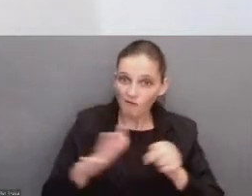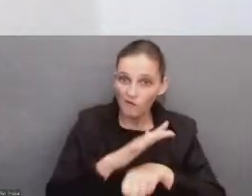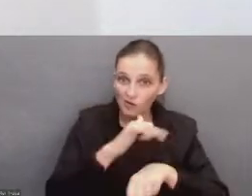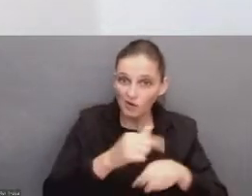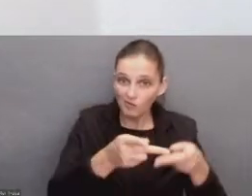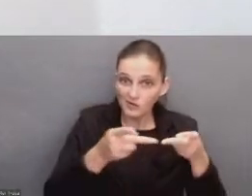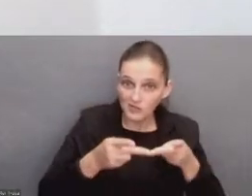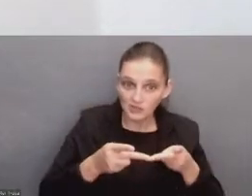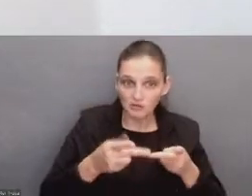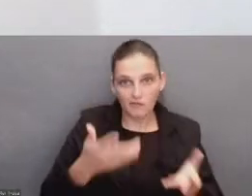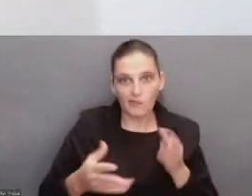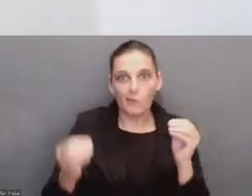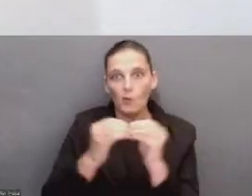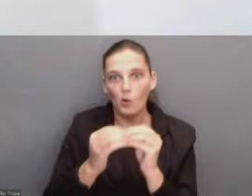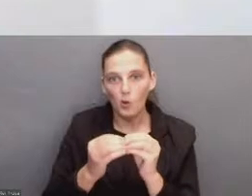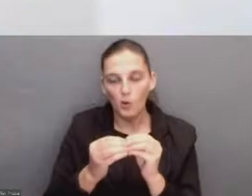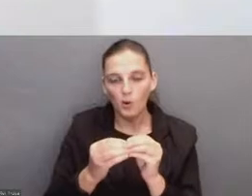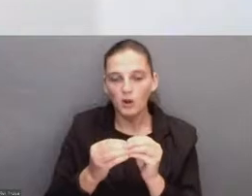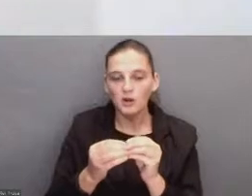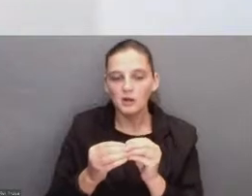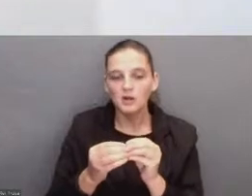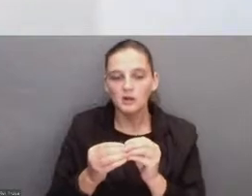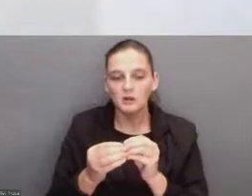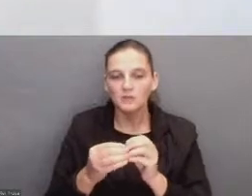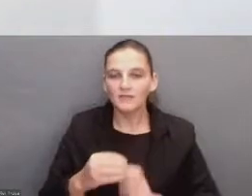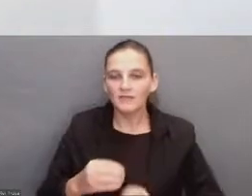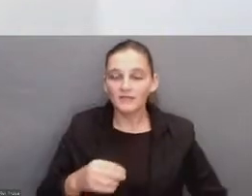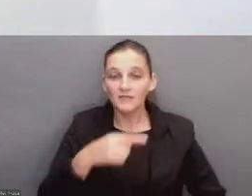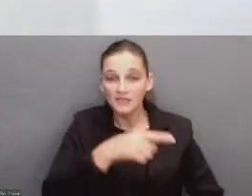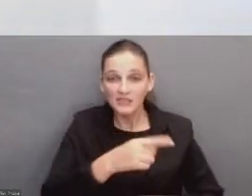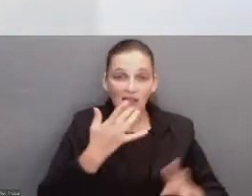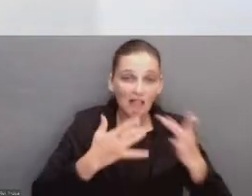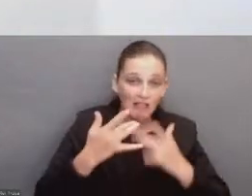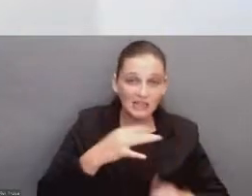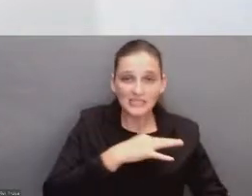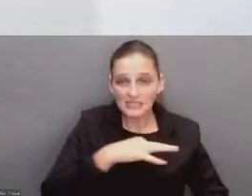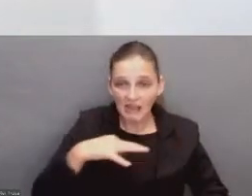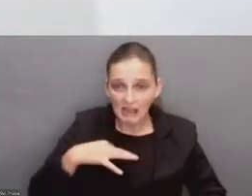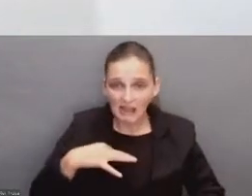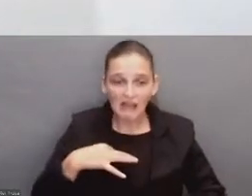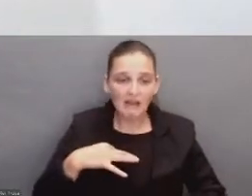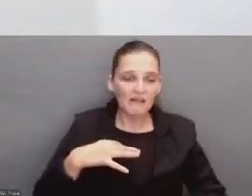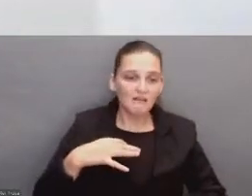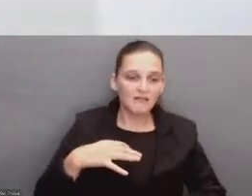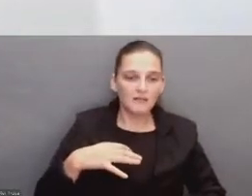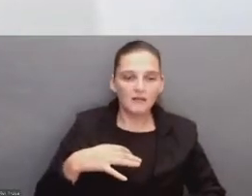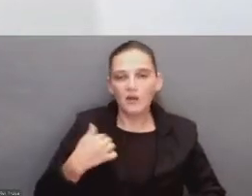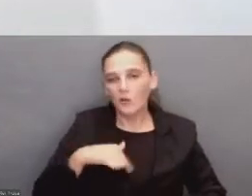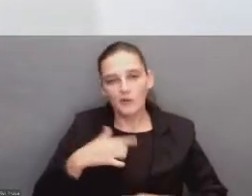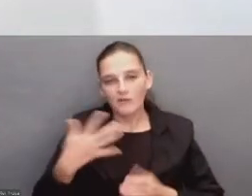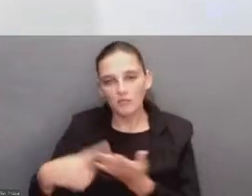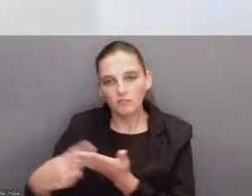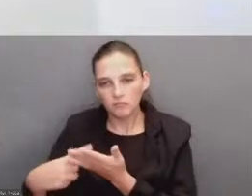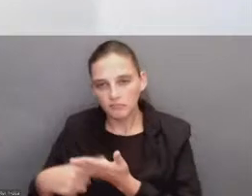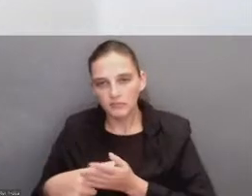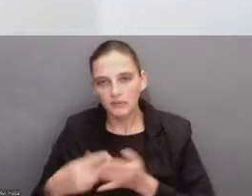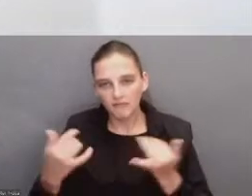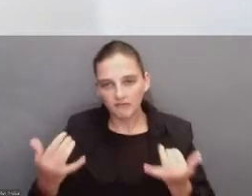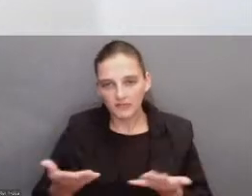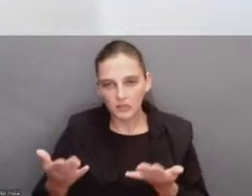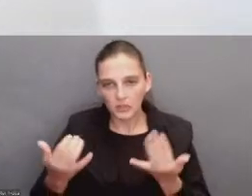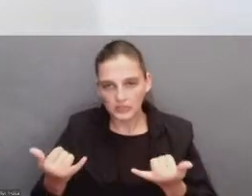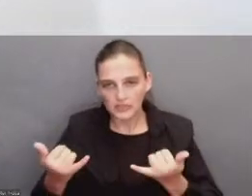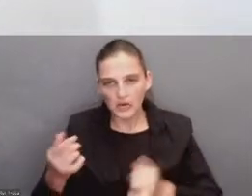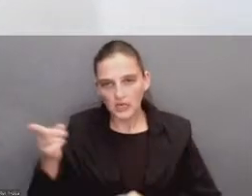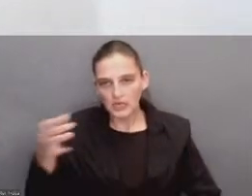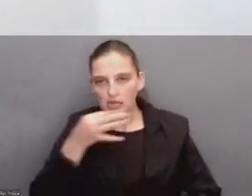very difficult when you have limited staff is being cut, as we've already discussed here today and from our experts. But